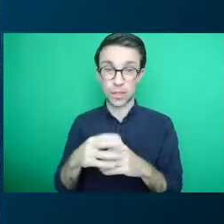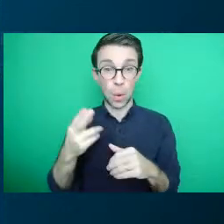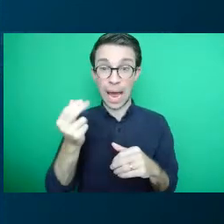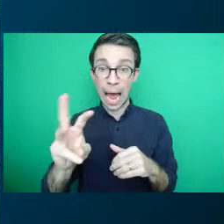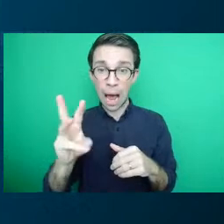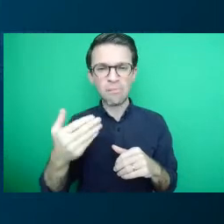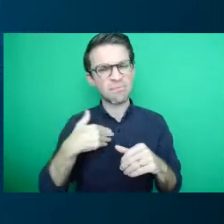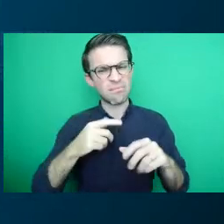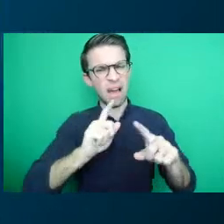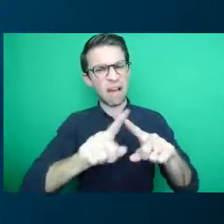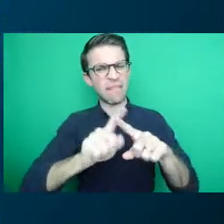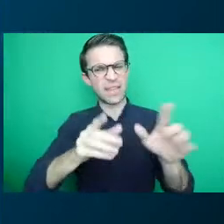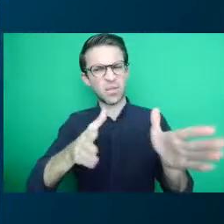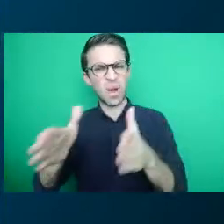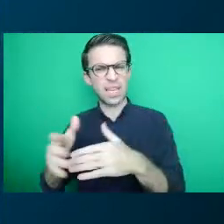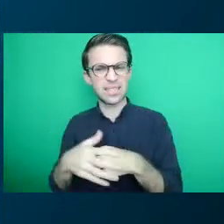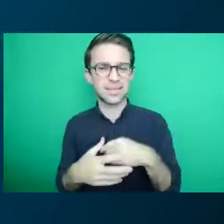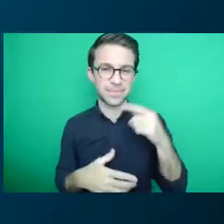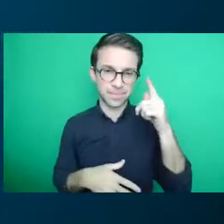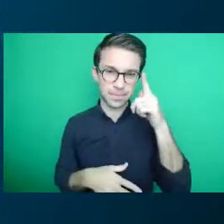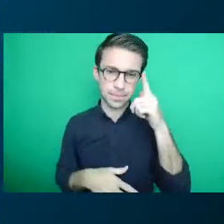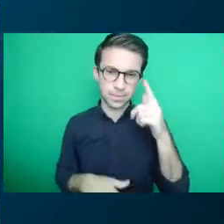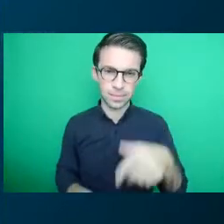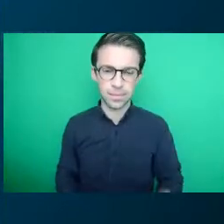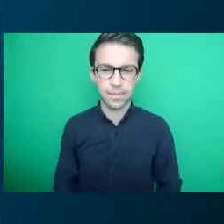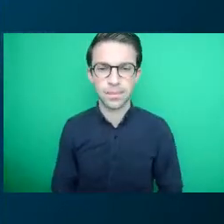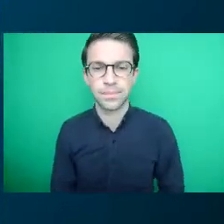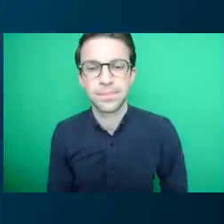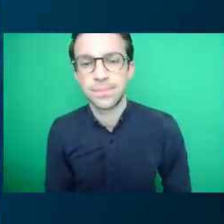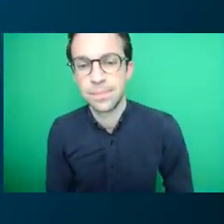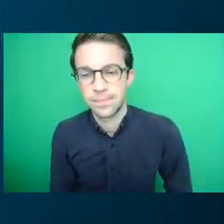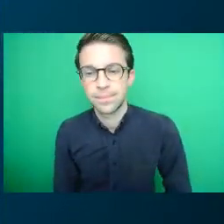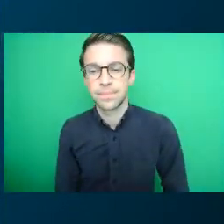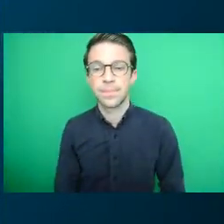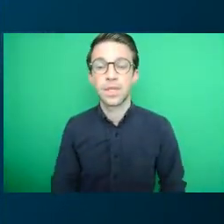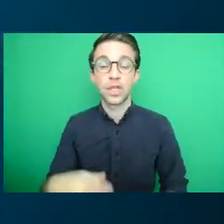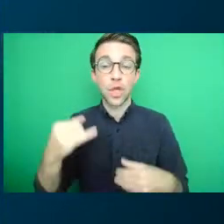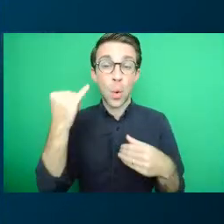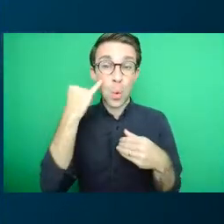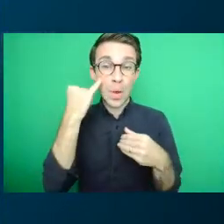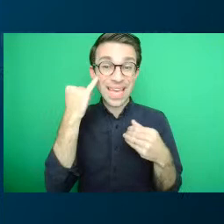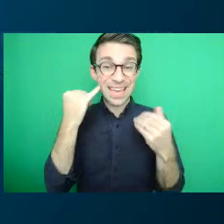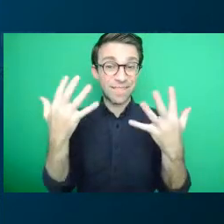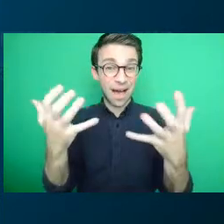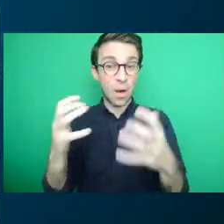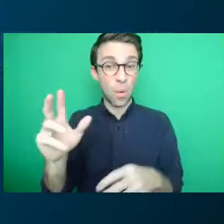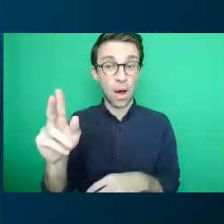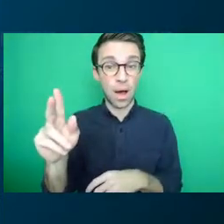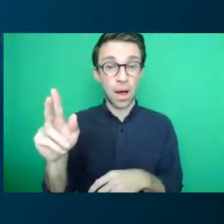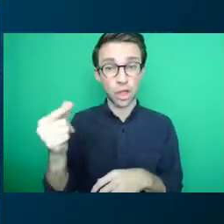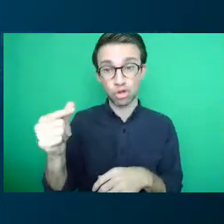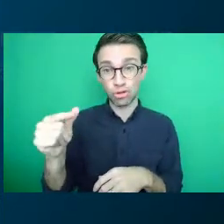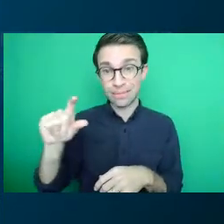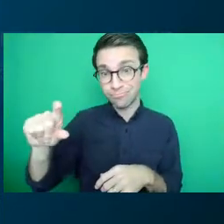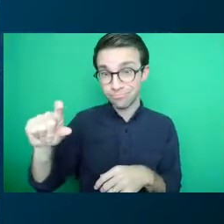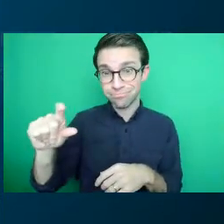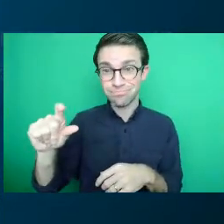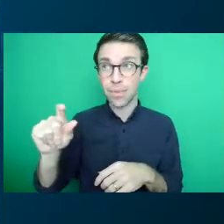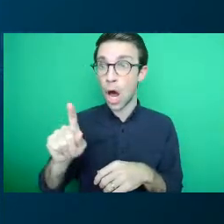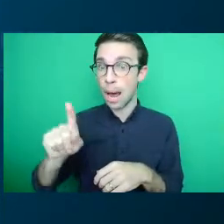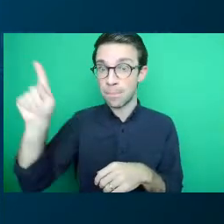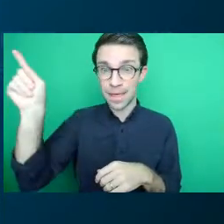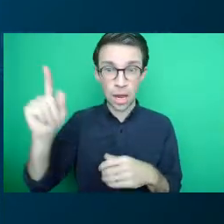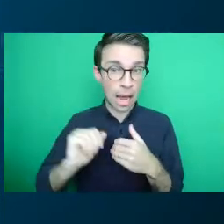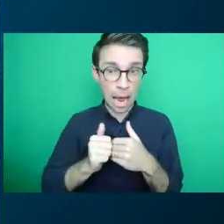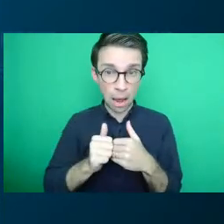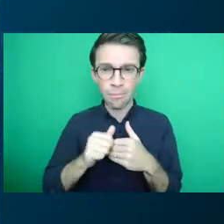of spoilers on the screen here. Geez, let's get rid of that. So if I want to get a Kerbal into space, I'm going to need to build them a rocket. And if